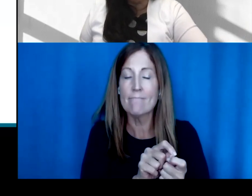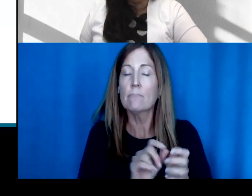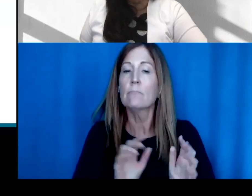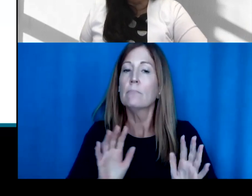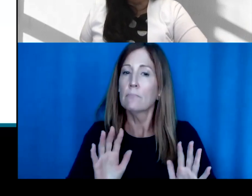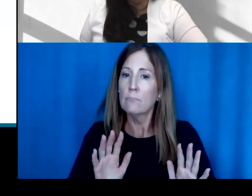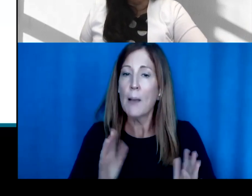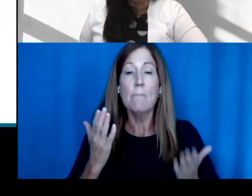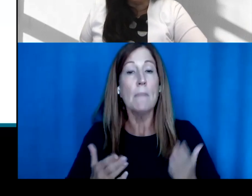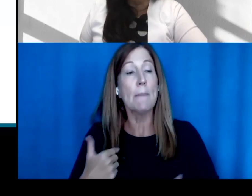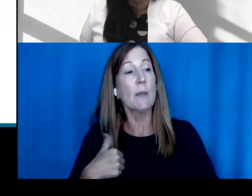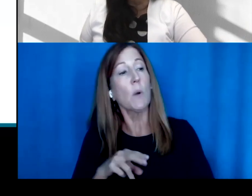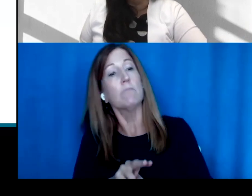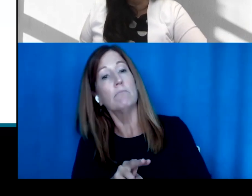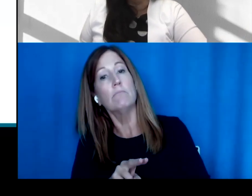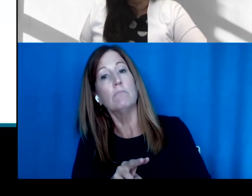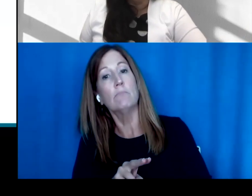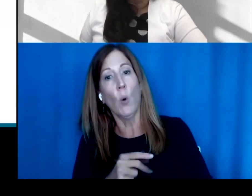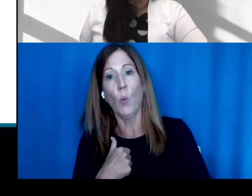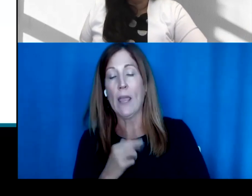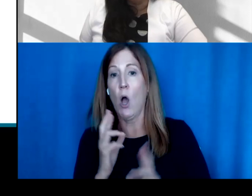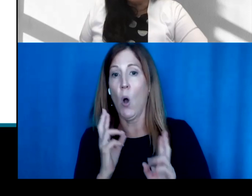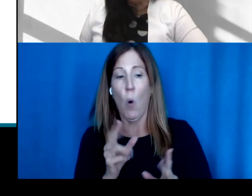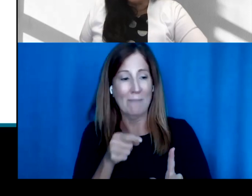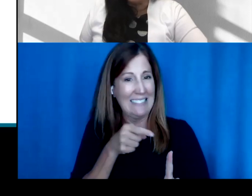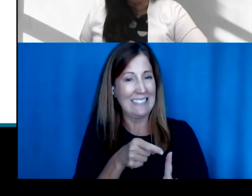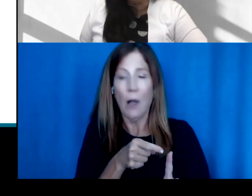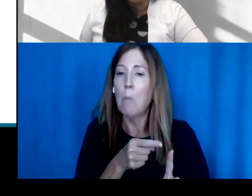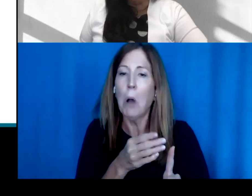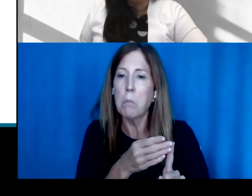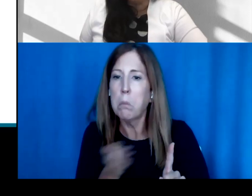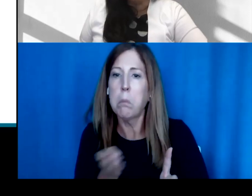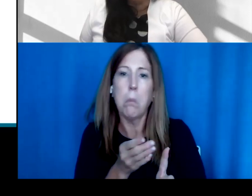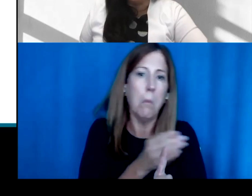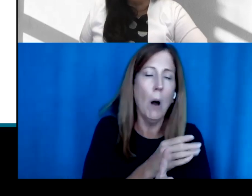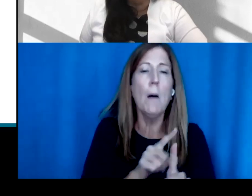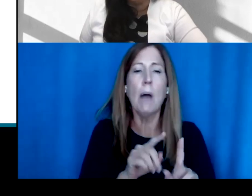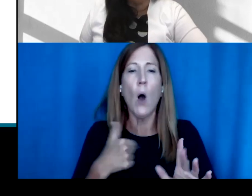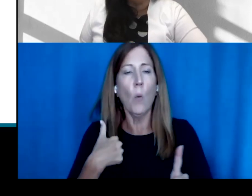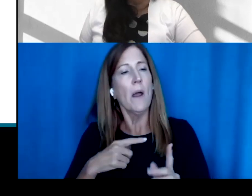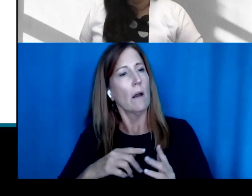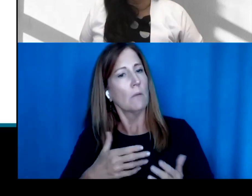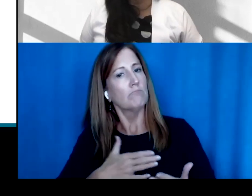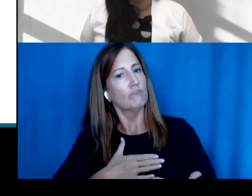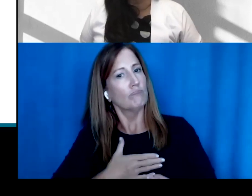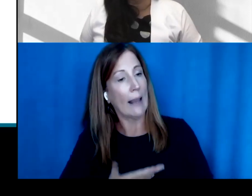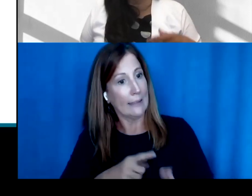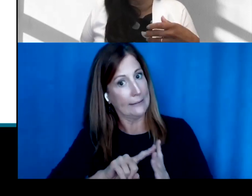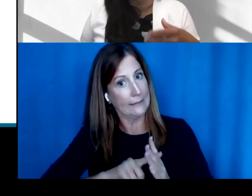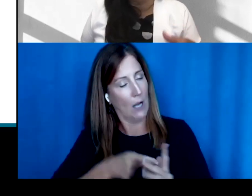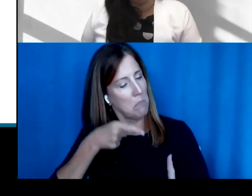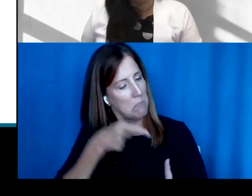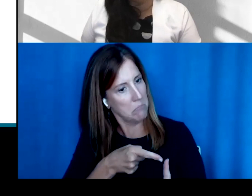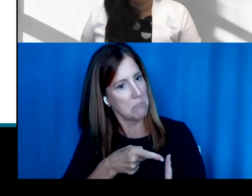be the extent of what we hope to do, but we're okay with that being a starting place and a place where we